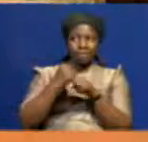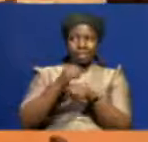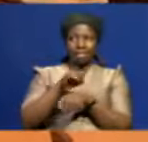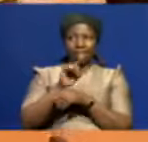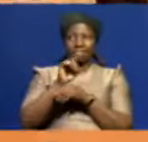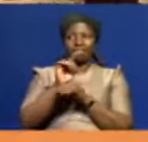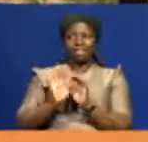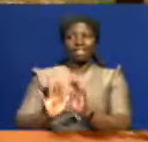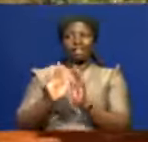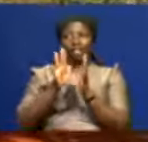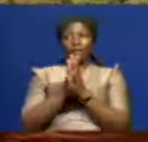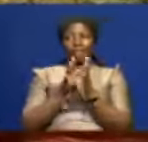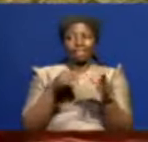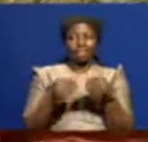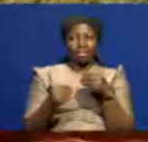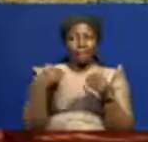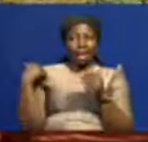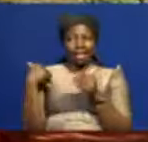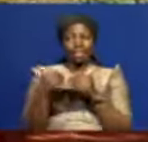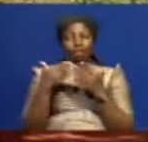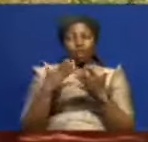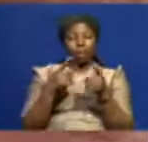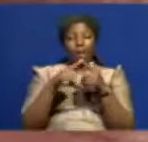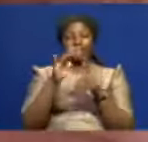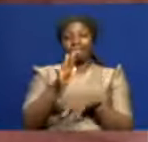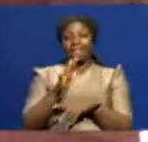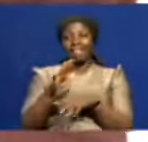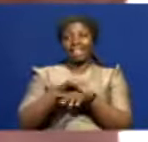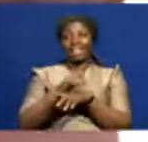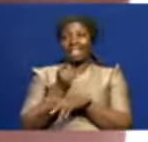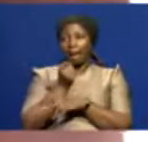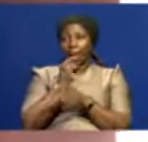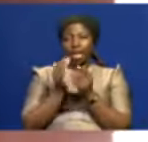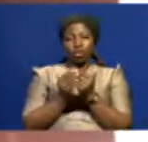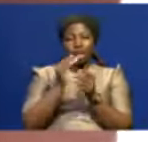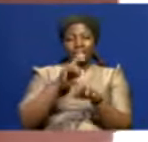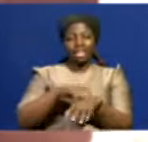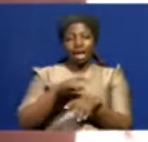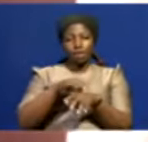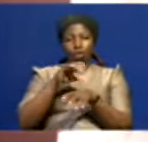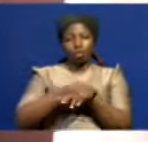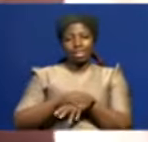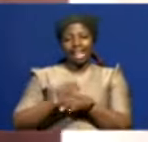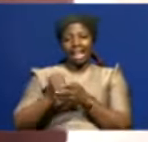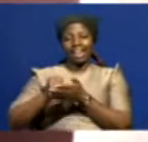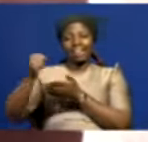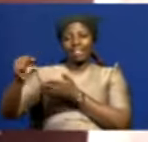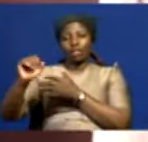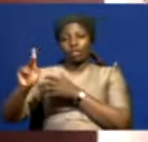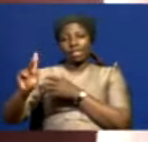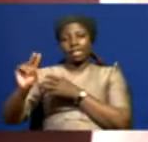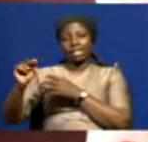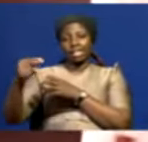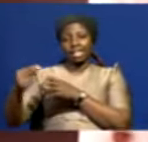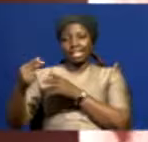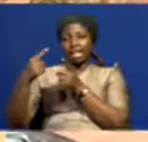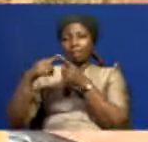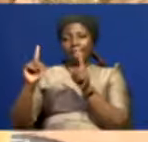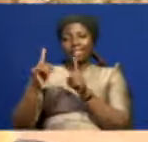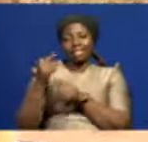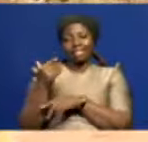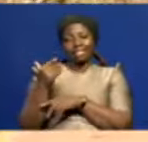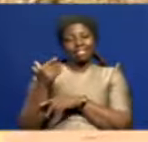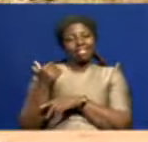of seven never received treatment after he got a referral to seek further treatment at the Kenyatta National Hospital due to lack of funds for the